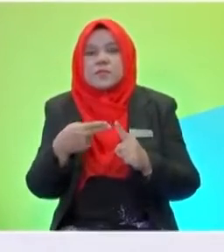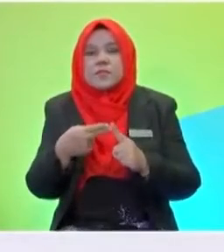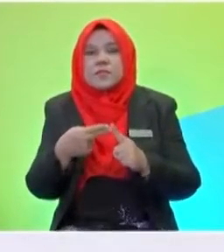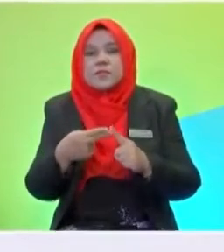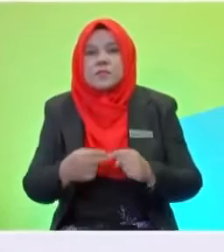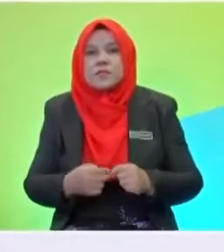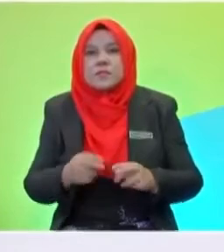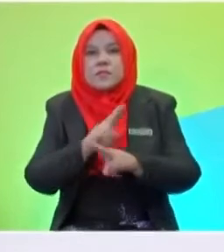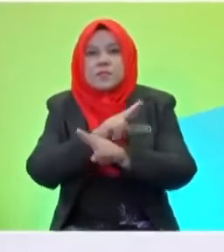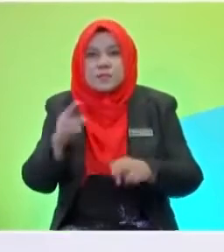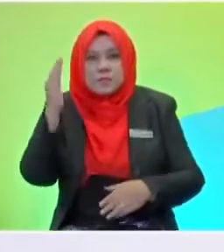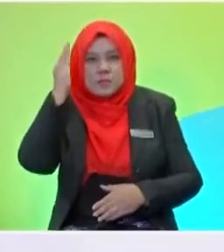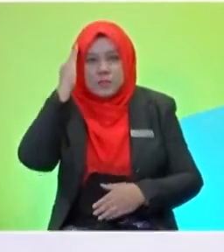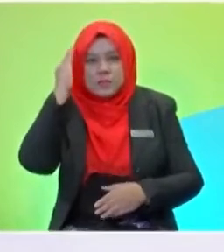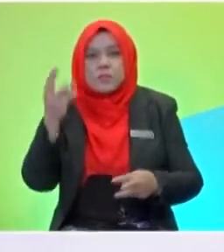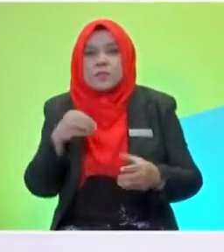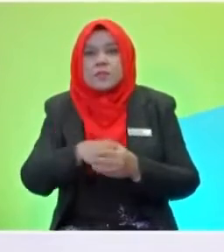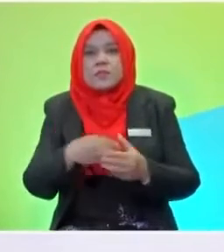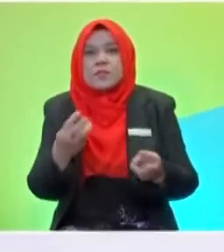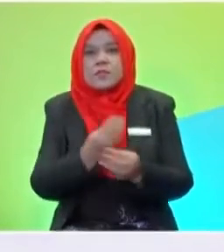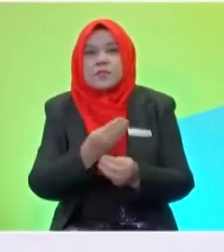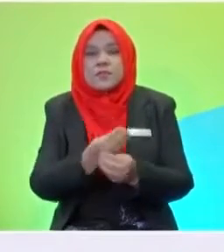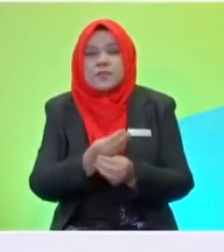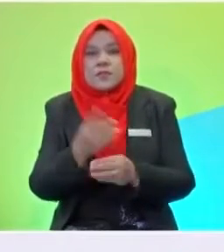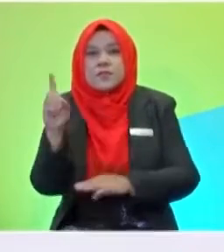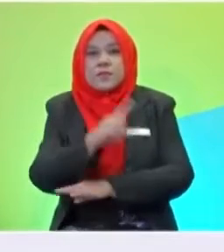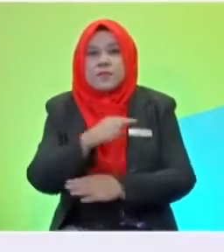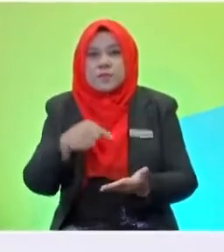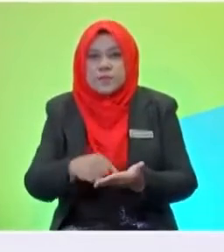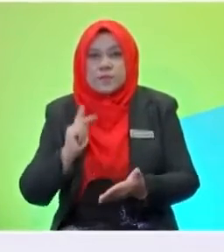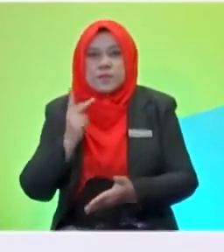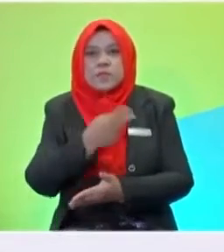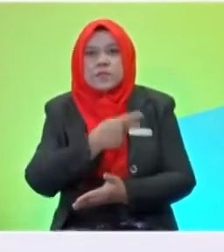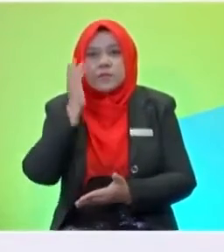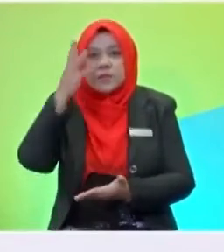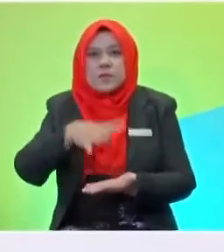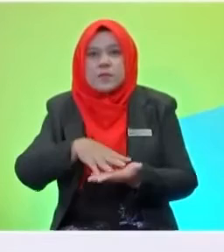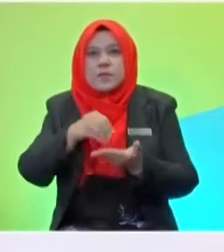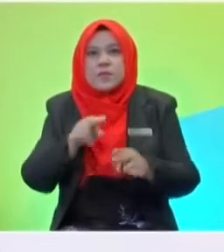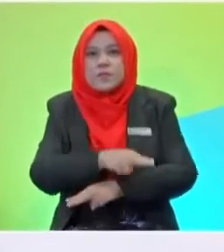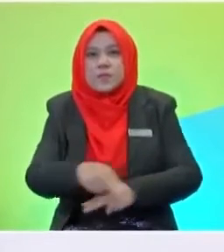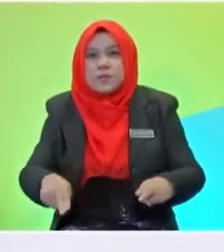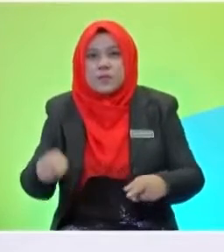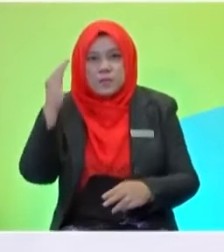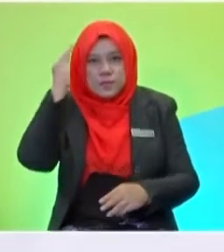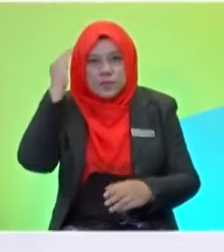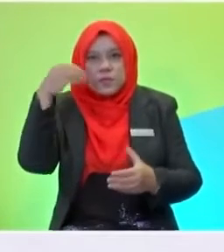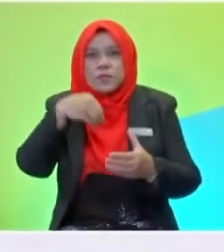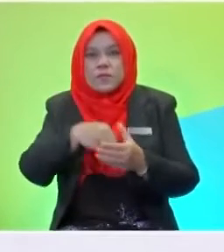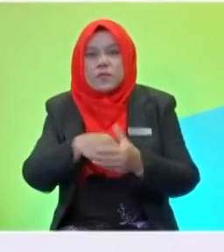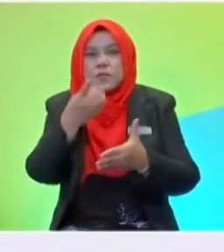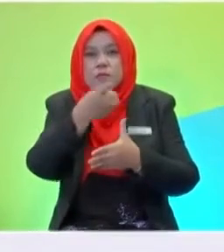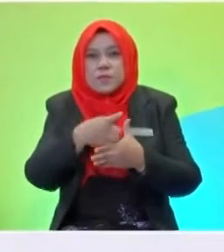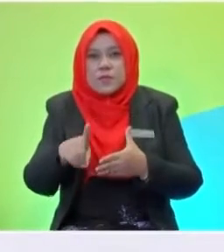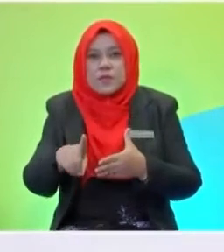call unknown number in mathematics. Okay. So, today what we're going to learn is unknown number in division. Right. But before that, I'm going